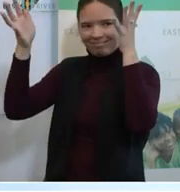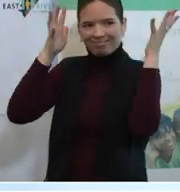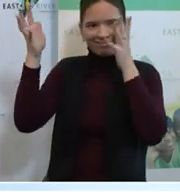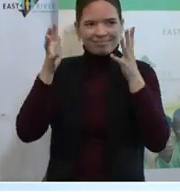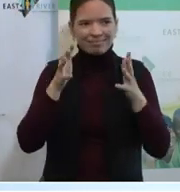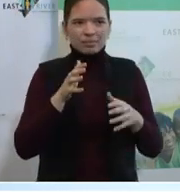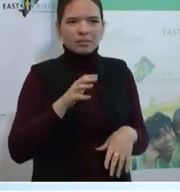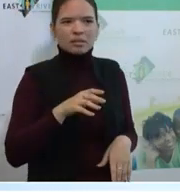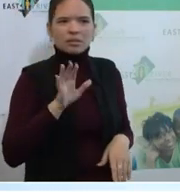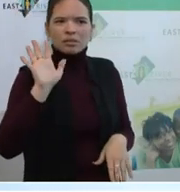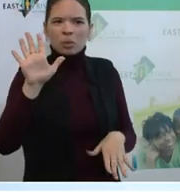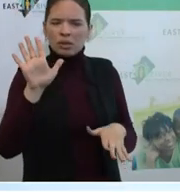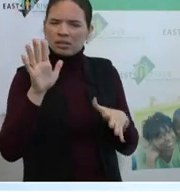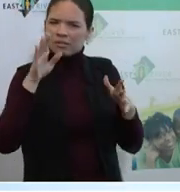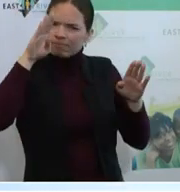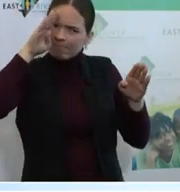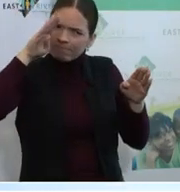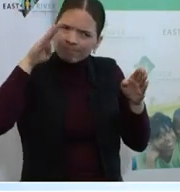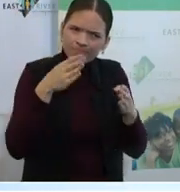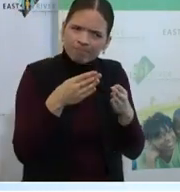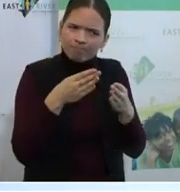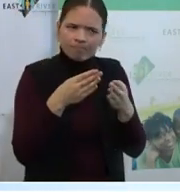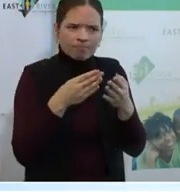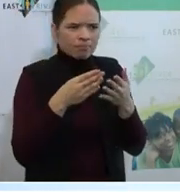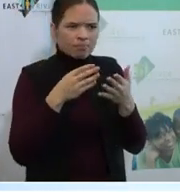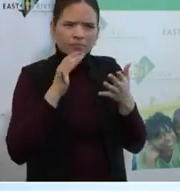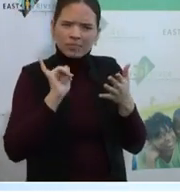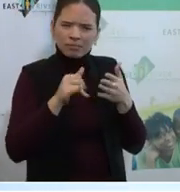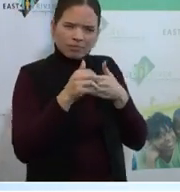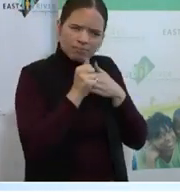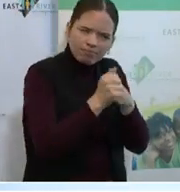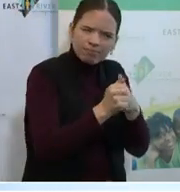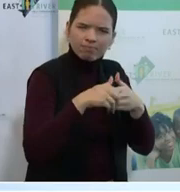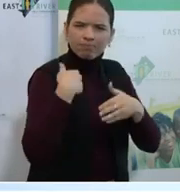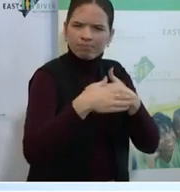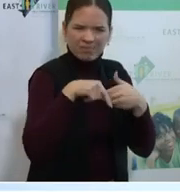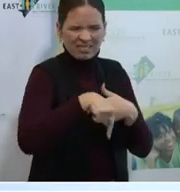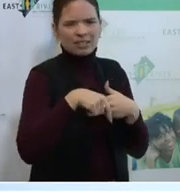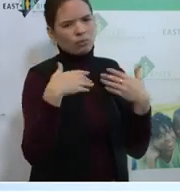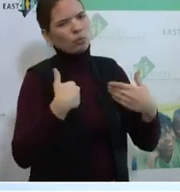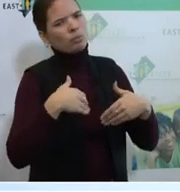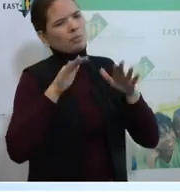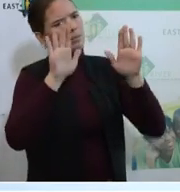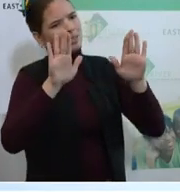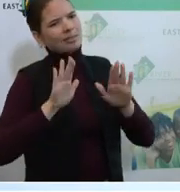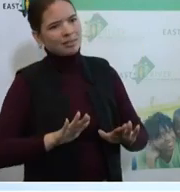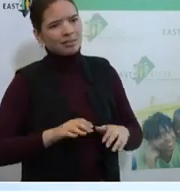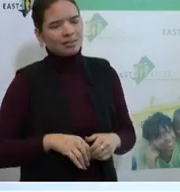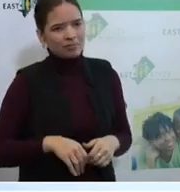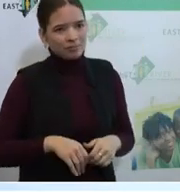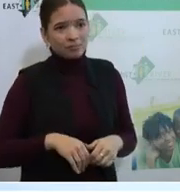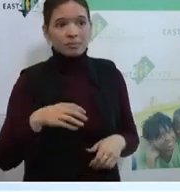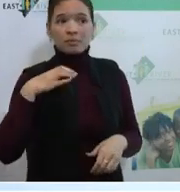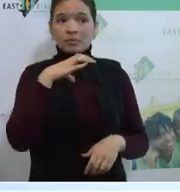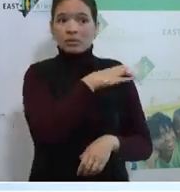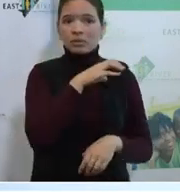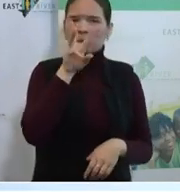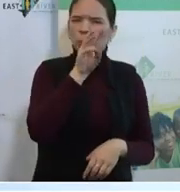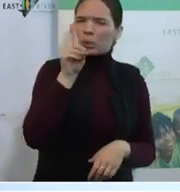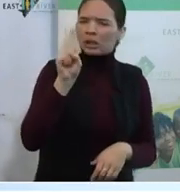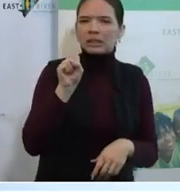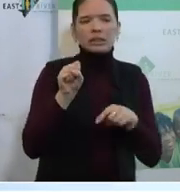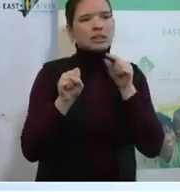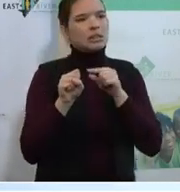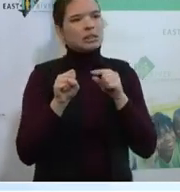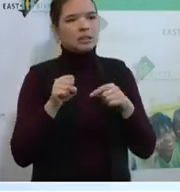amazing leader for that organization, and she's always looking for ways that, like, our vision for a fair